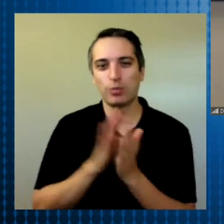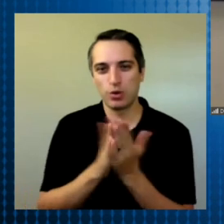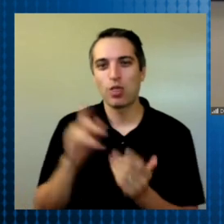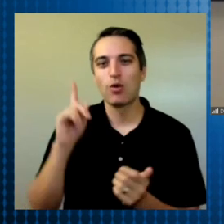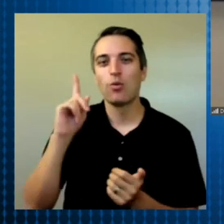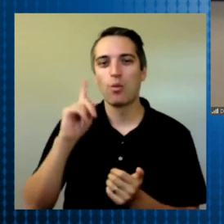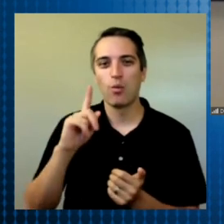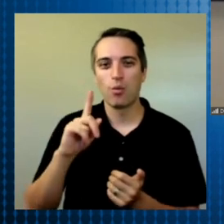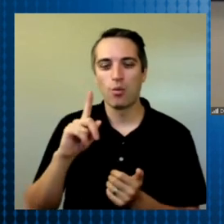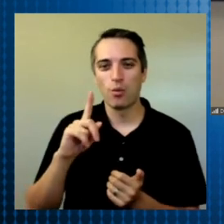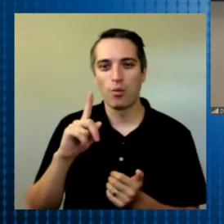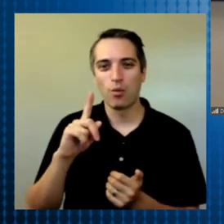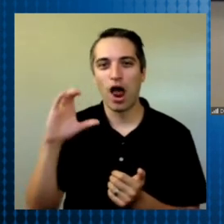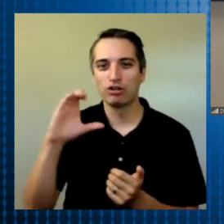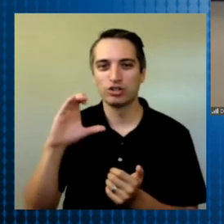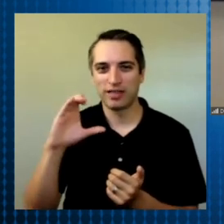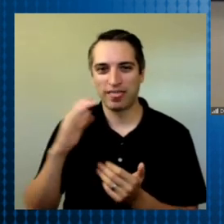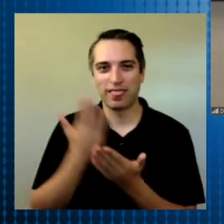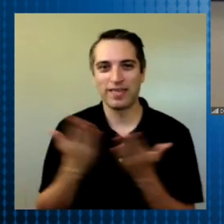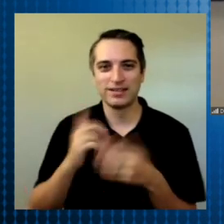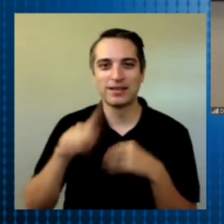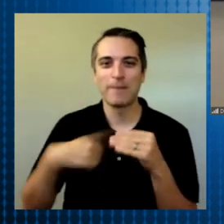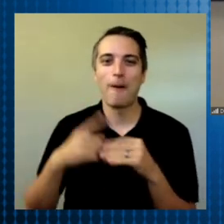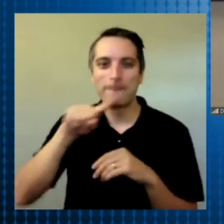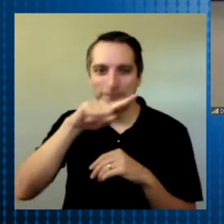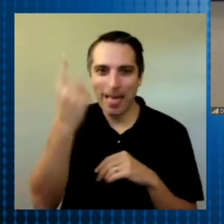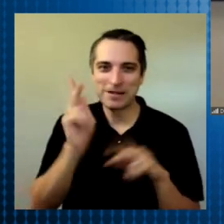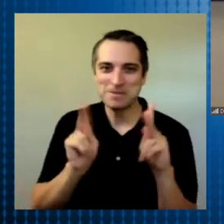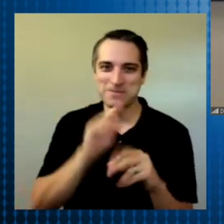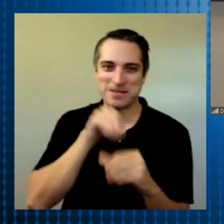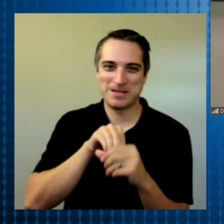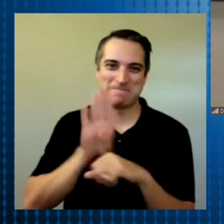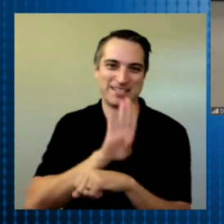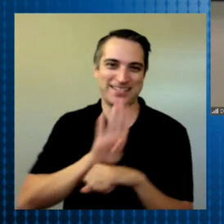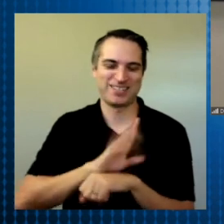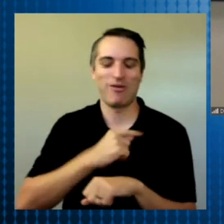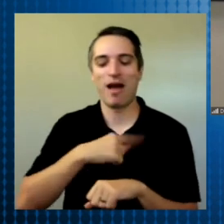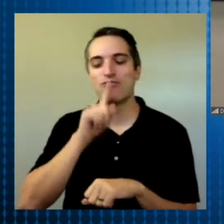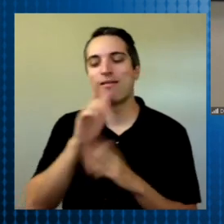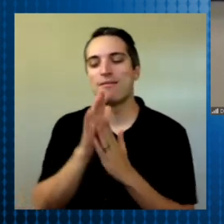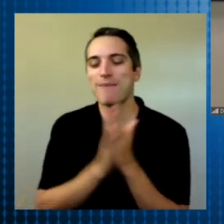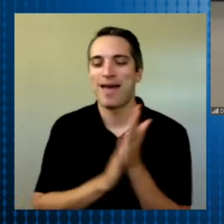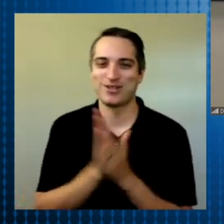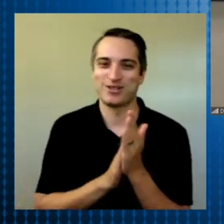Things About Black People in Business. So I'm passionate about this story, because